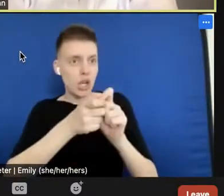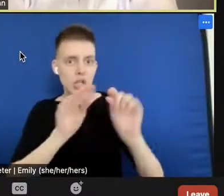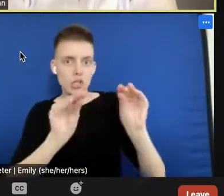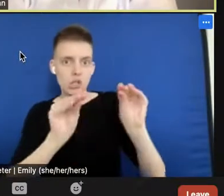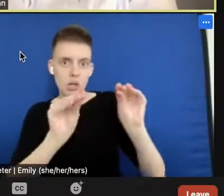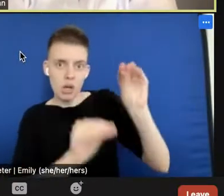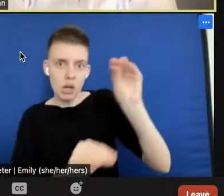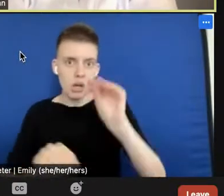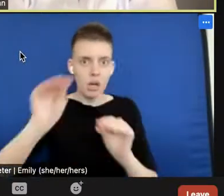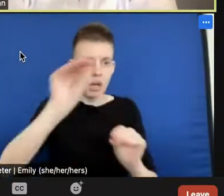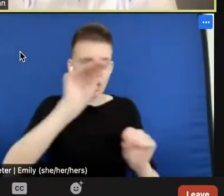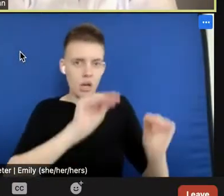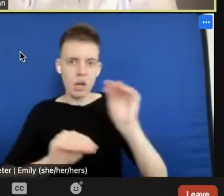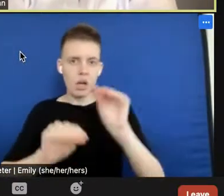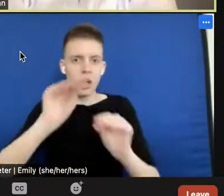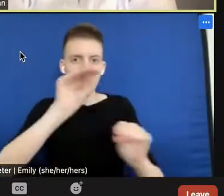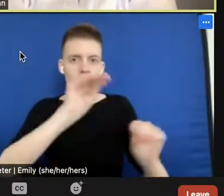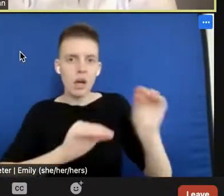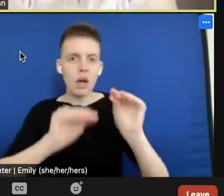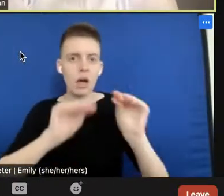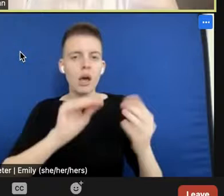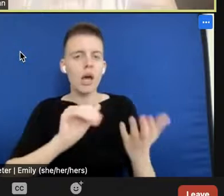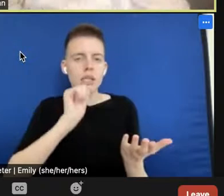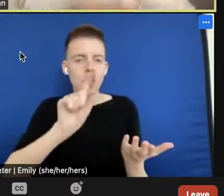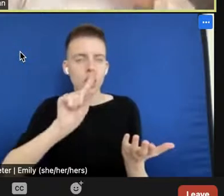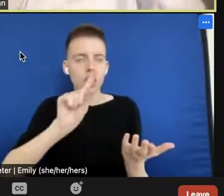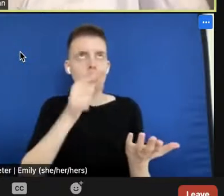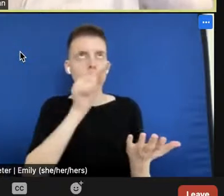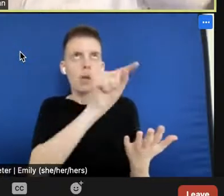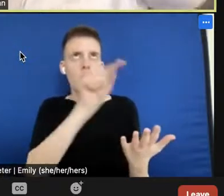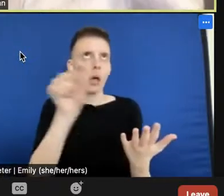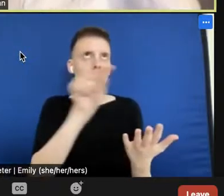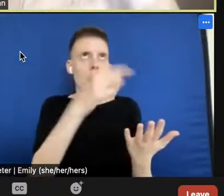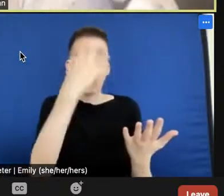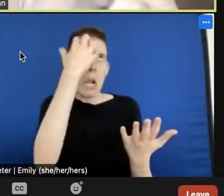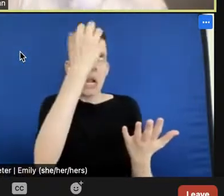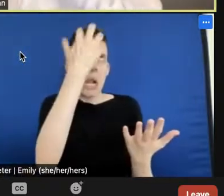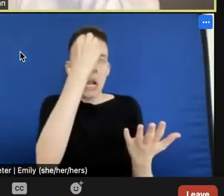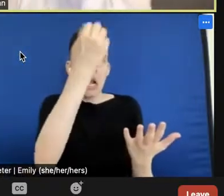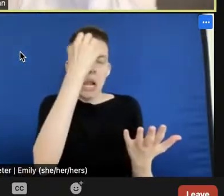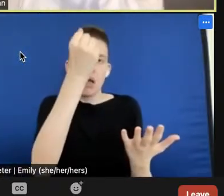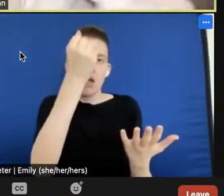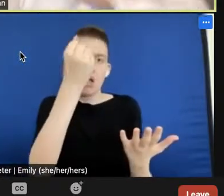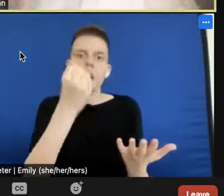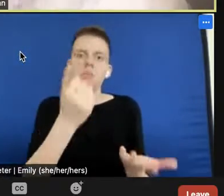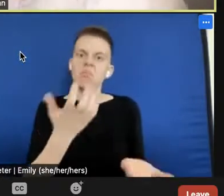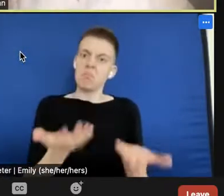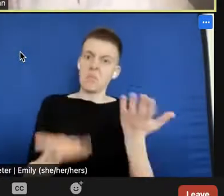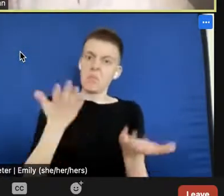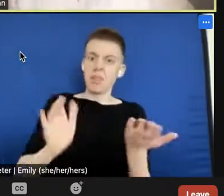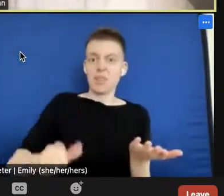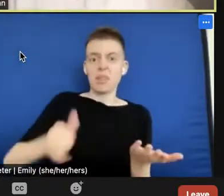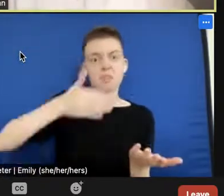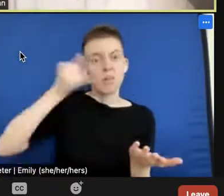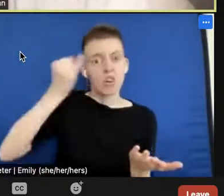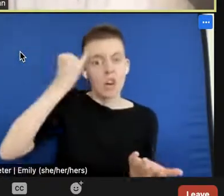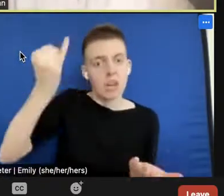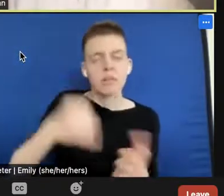visually fatiguing, so that you're not looking at a kaleidoscope, then maybe that's the thing to do. Like, I honestly